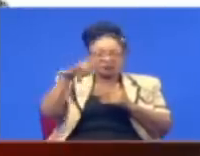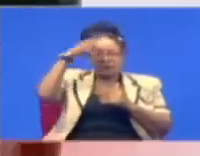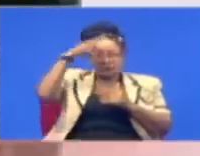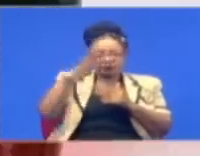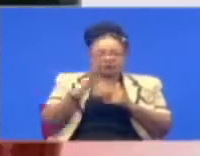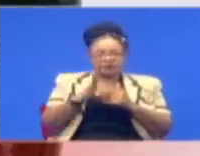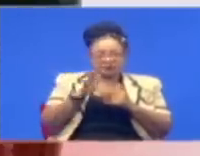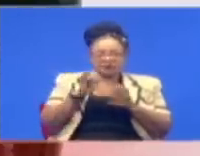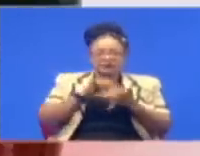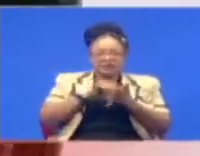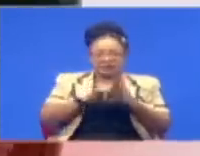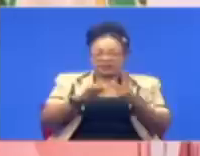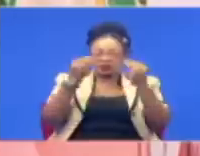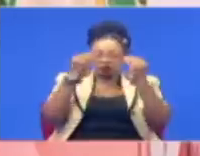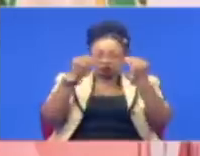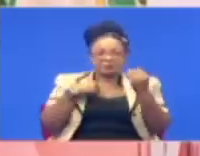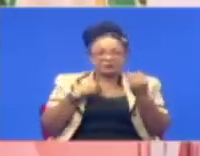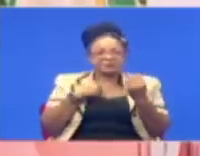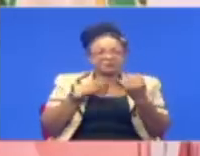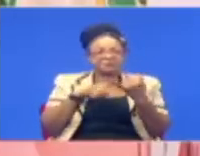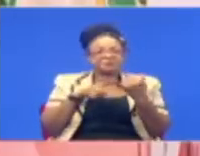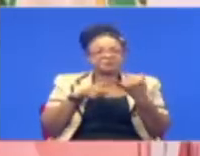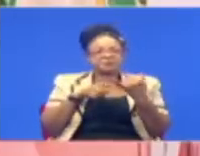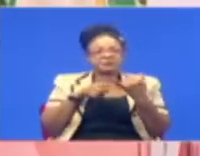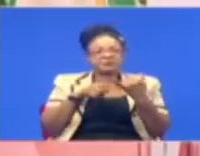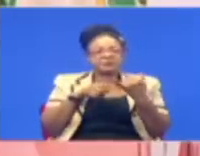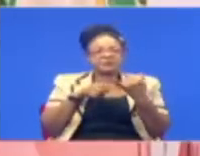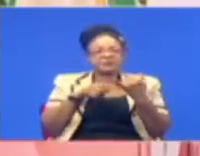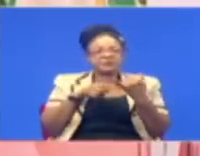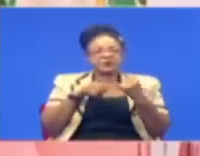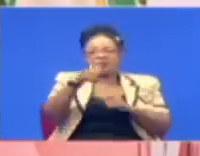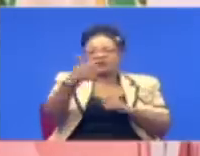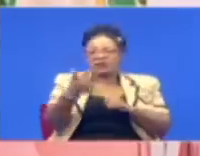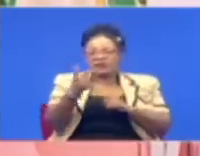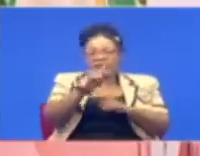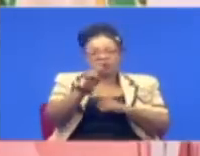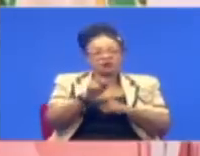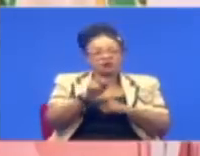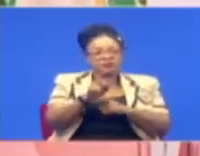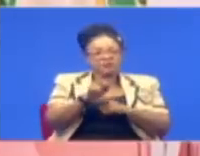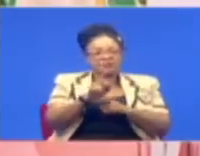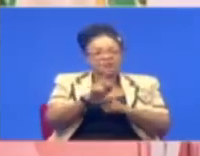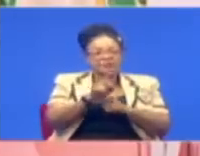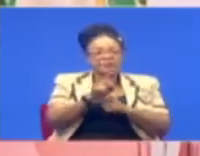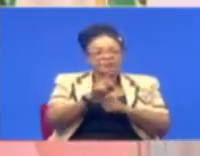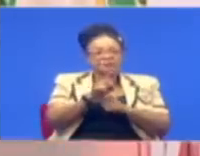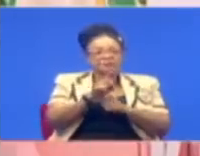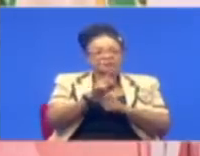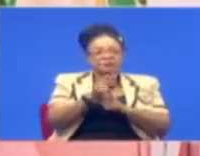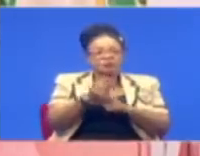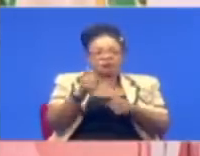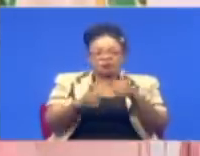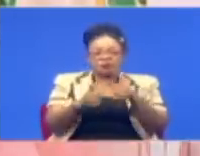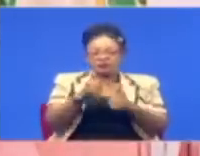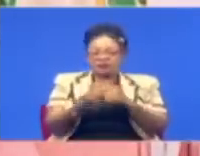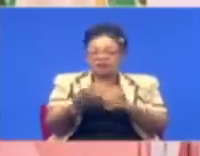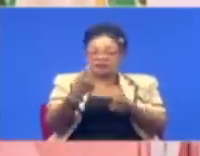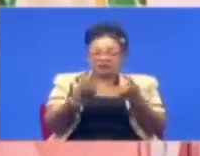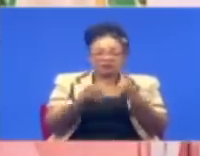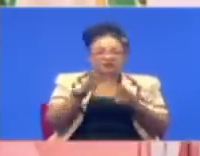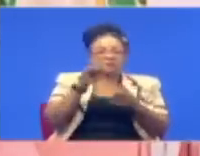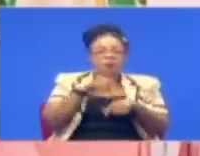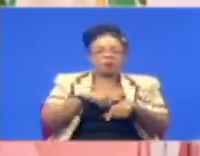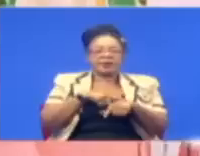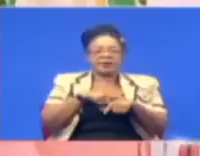ever taught me. Okay, thank you. Yes. The other question which arises from what the